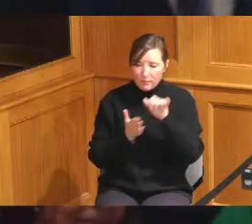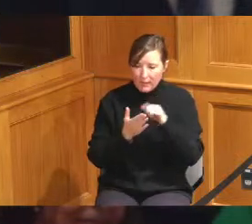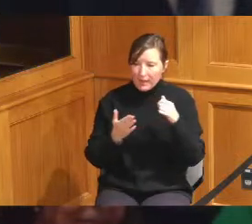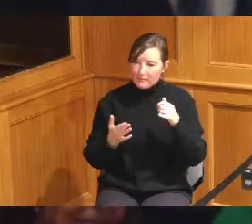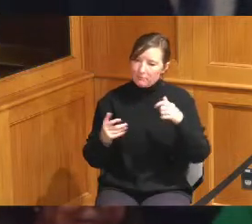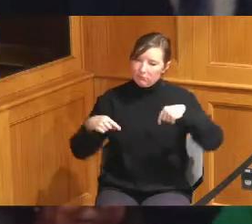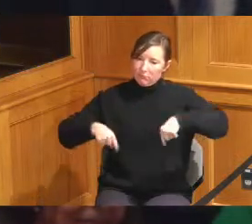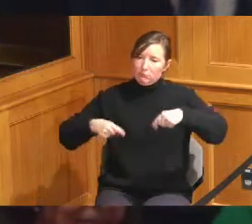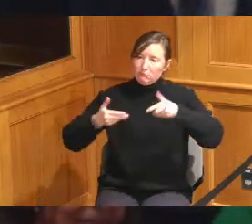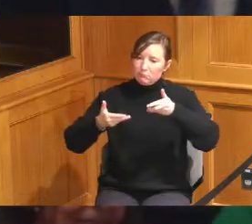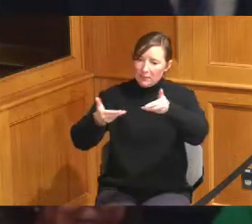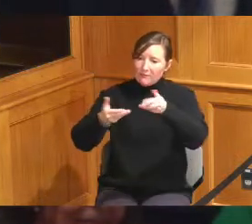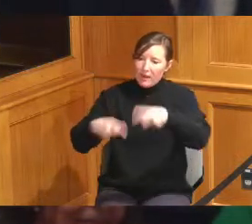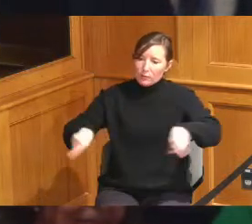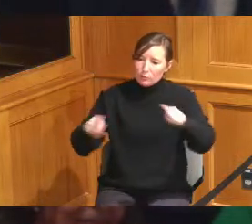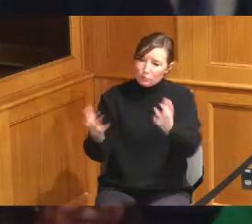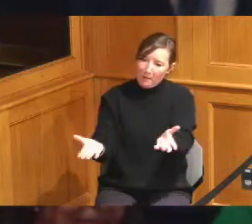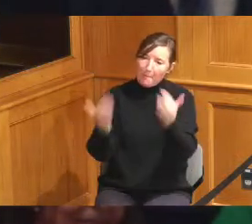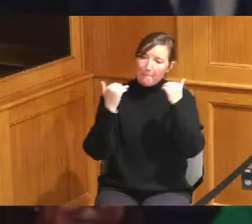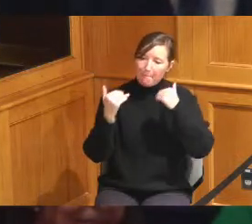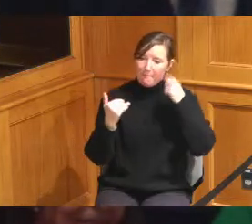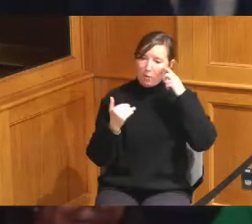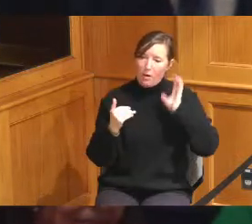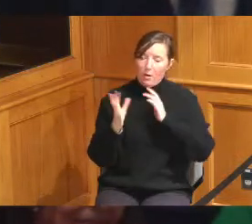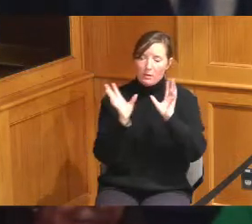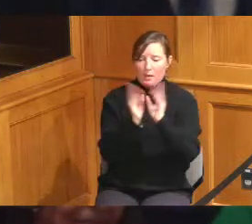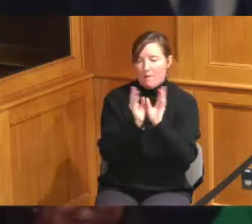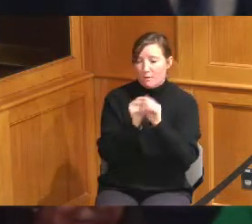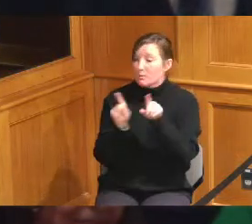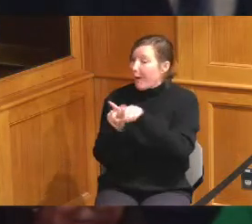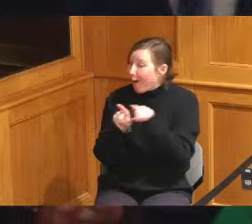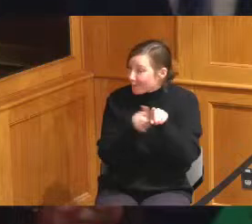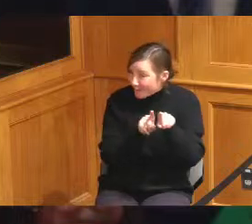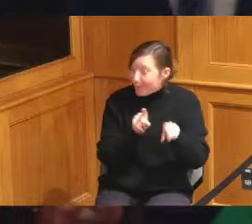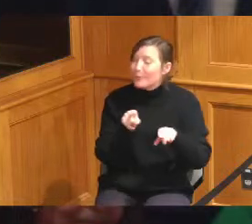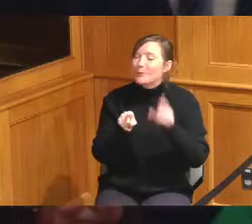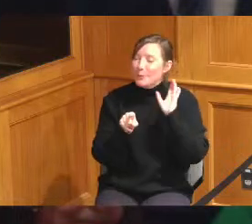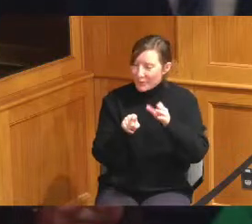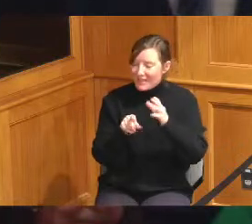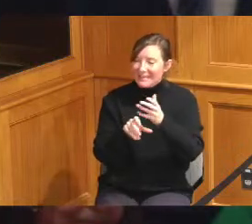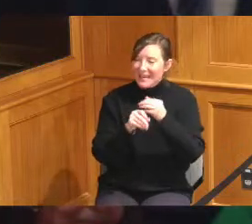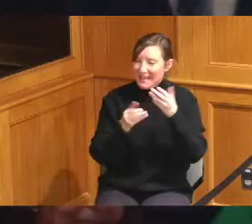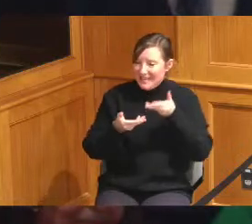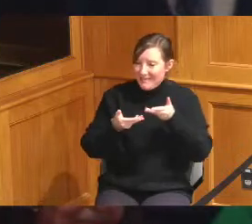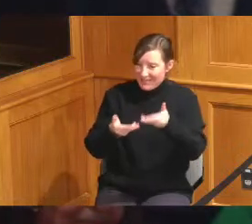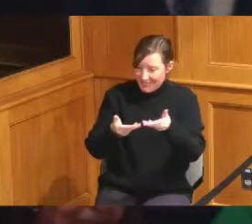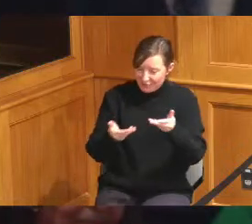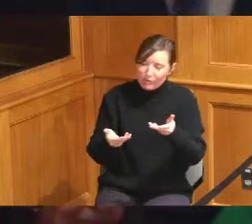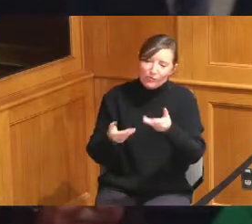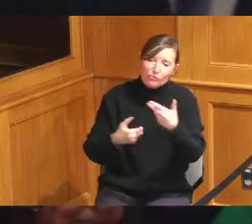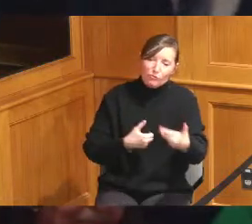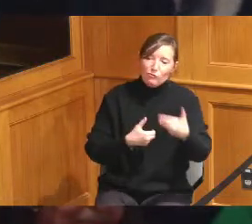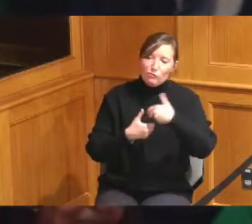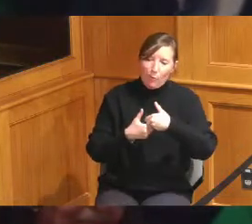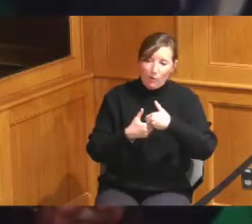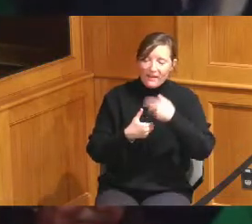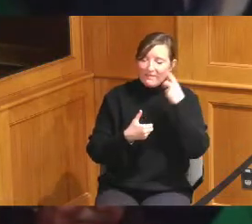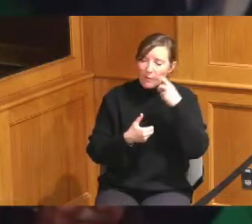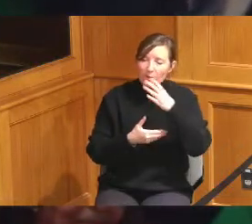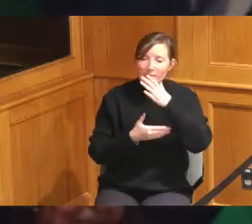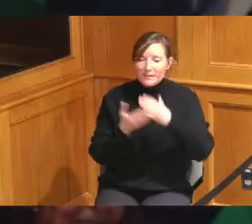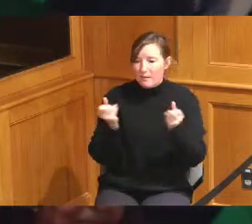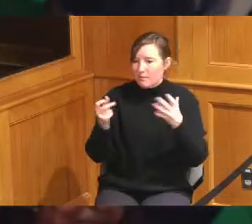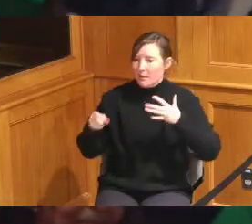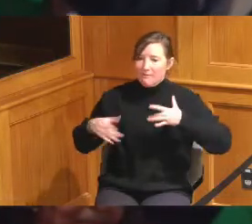we invite you to attend our conference, but also too, we'll get an invitation to you all to also join us in some of the